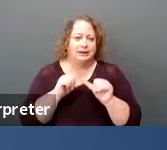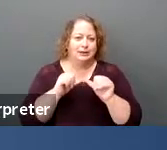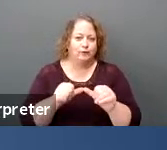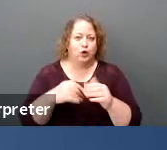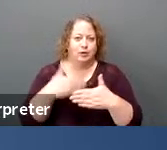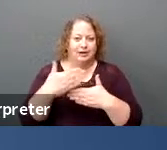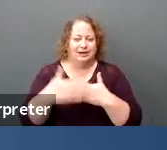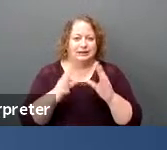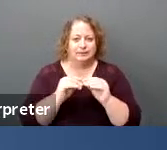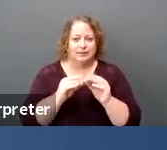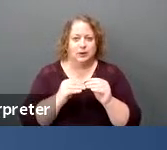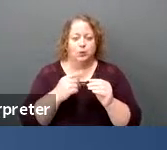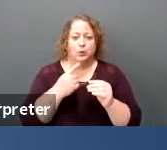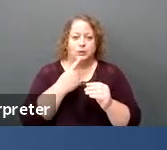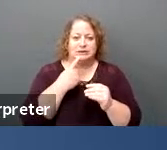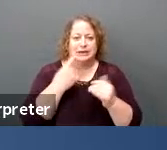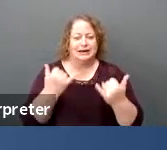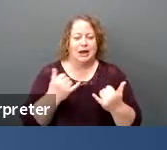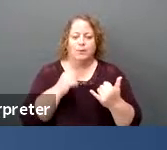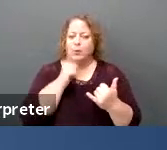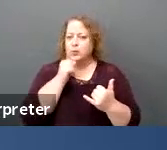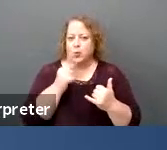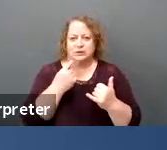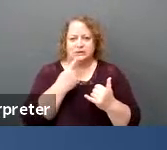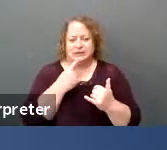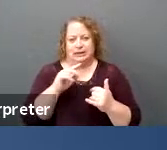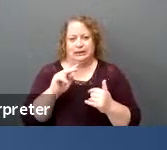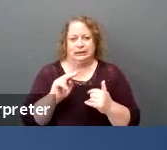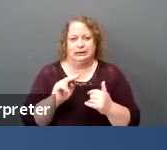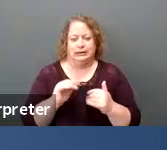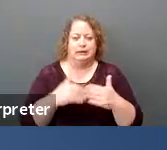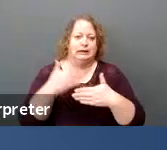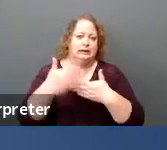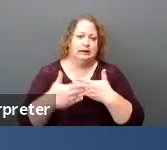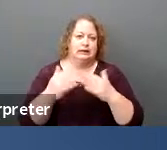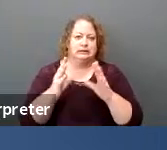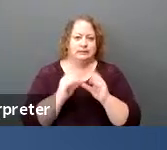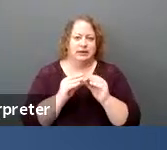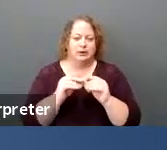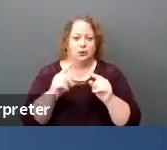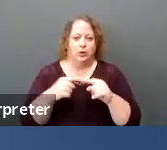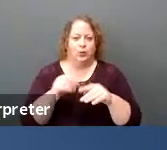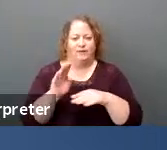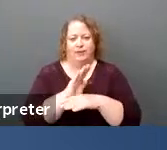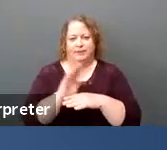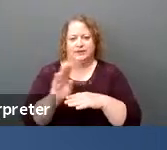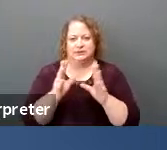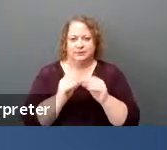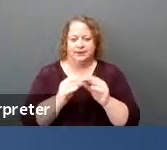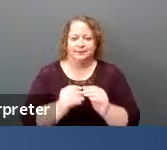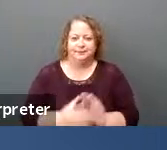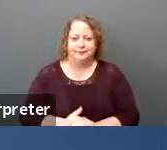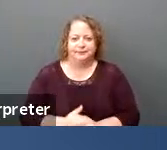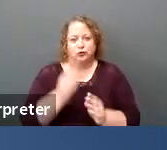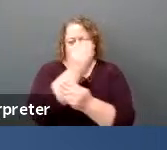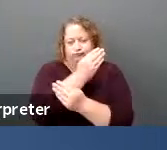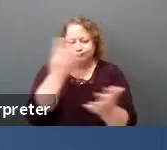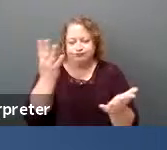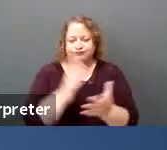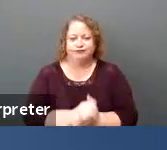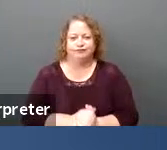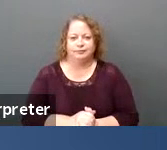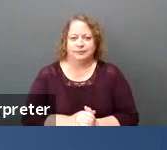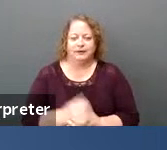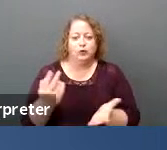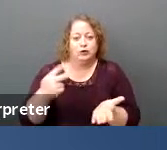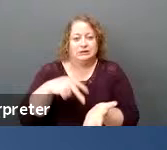meeting, well, we'll say it now, but we won't say it once we get into the business meeting, just to let everyone know.